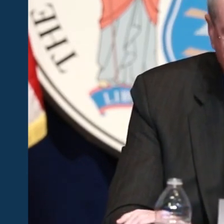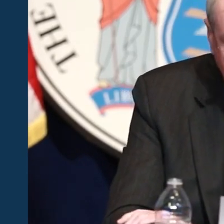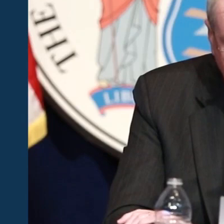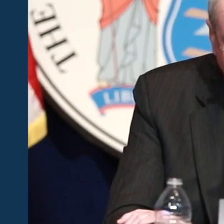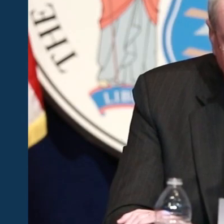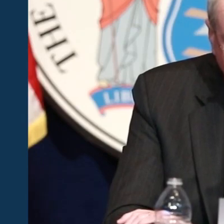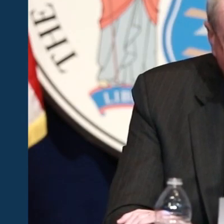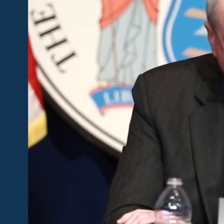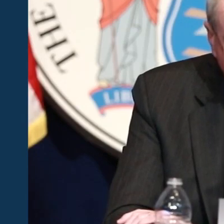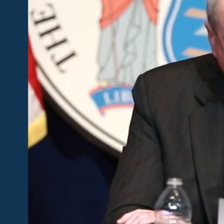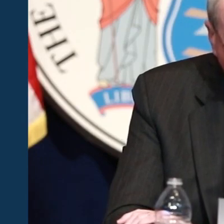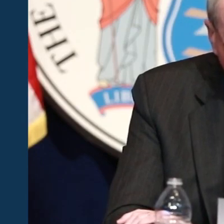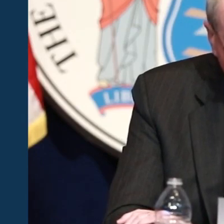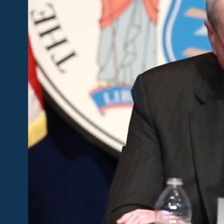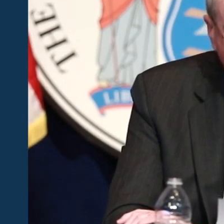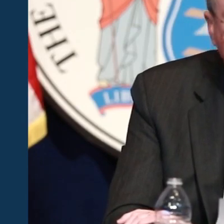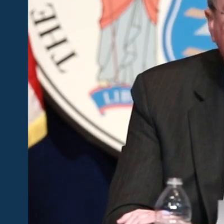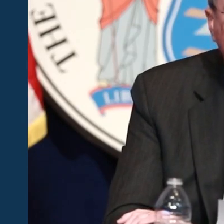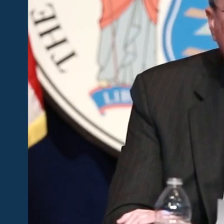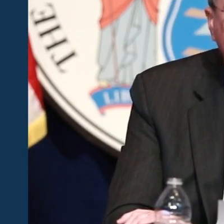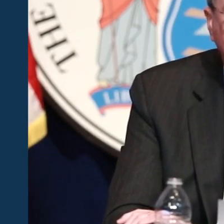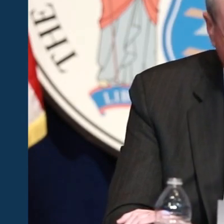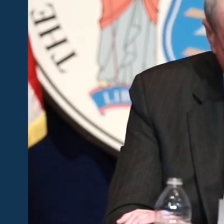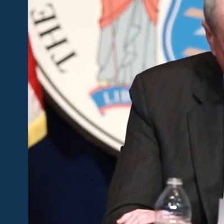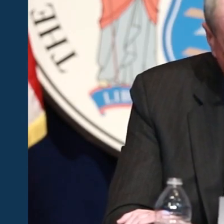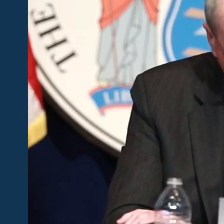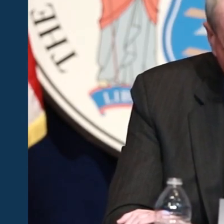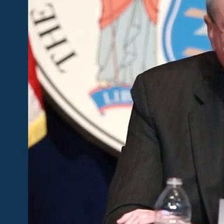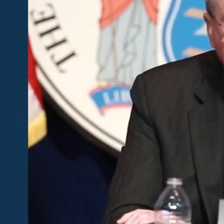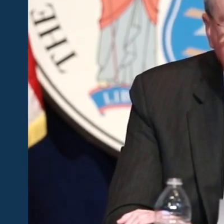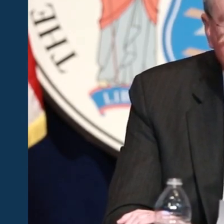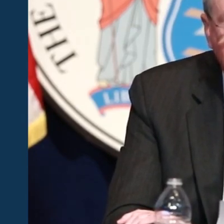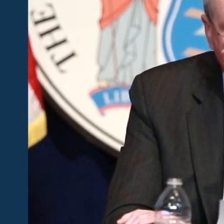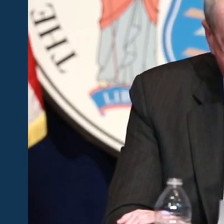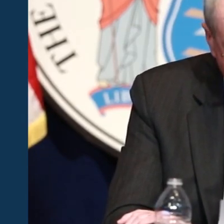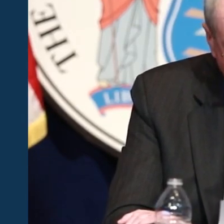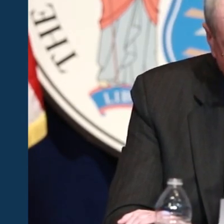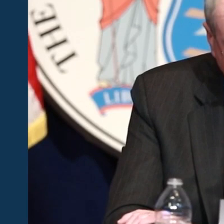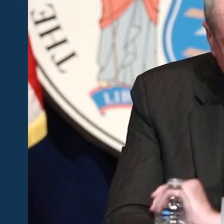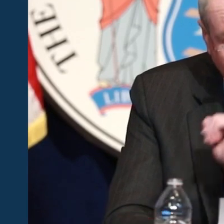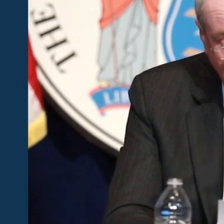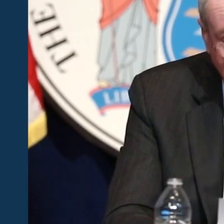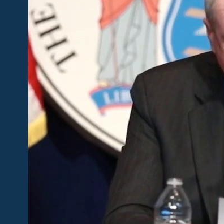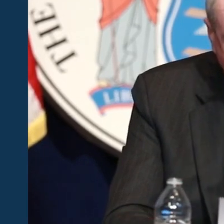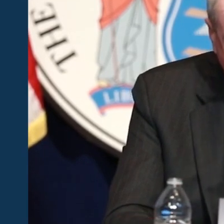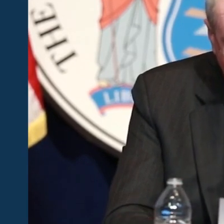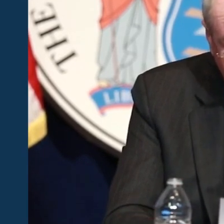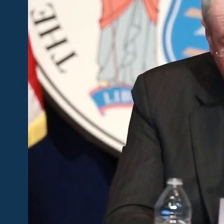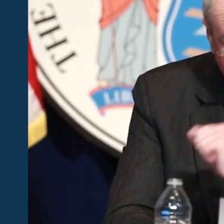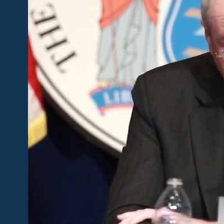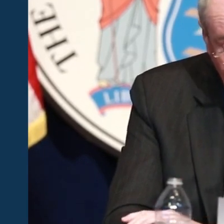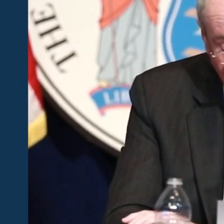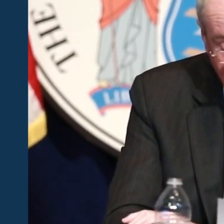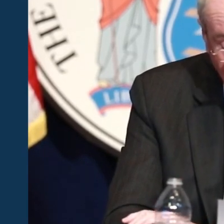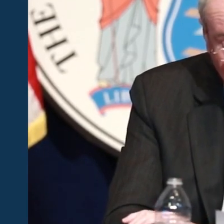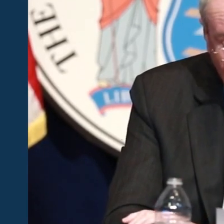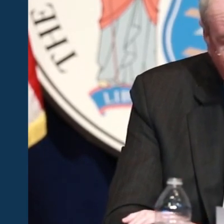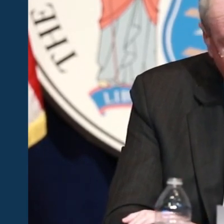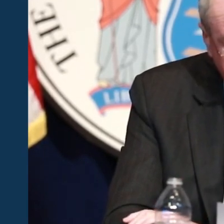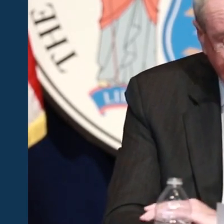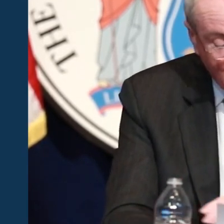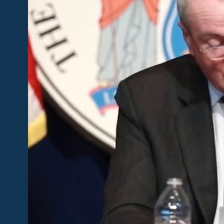Taiwan. And another 200,000 will soon be on their way. To Ambassador Lily Xu, and she's on the left there, and the people